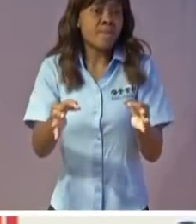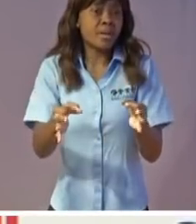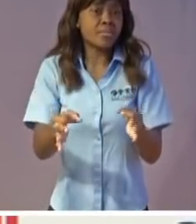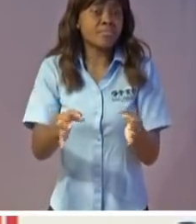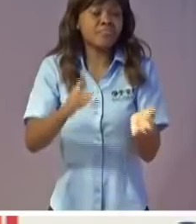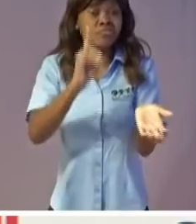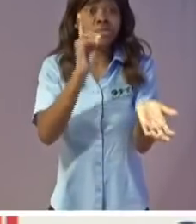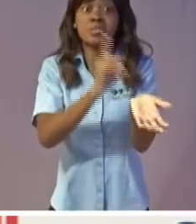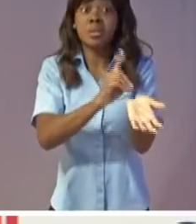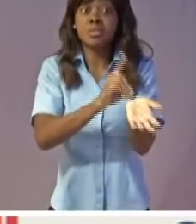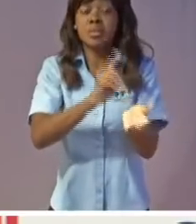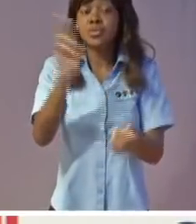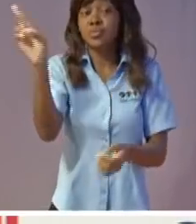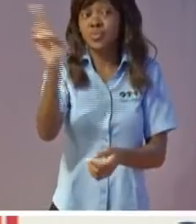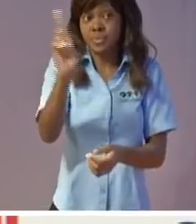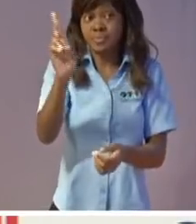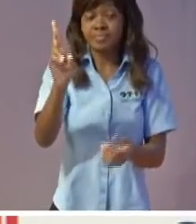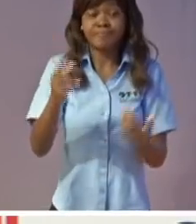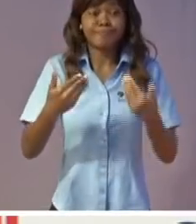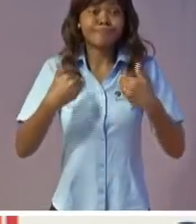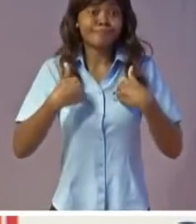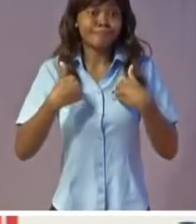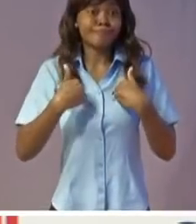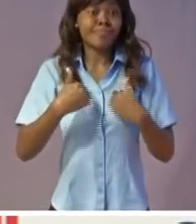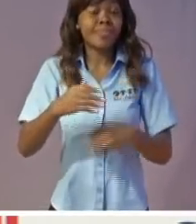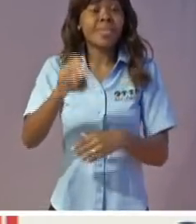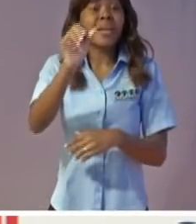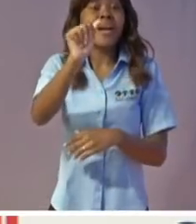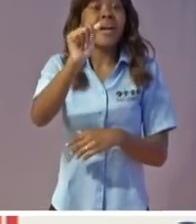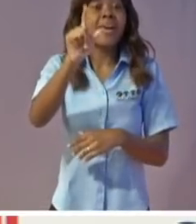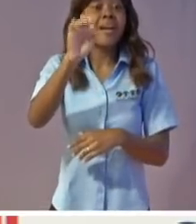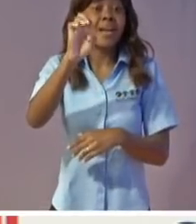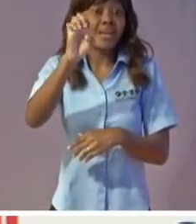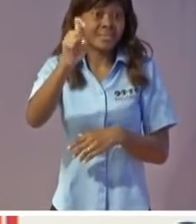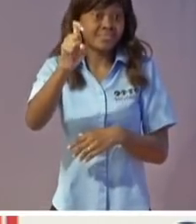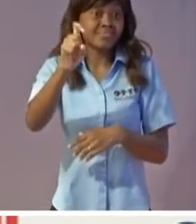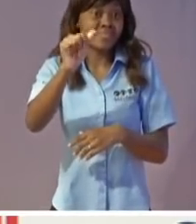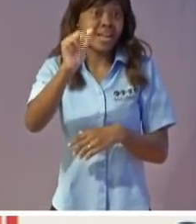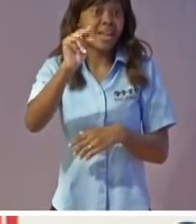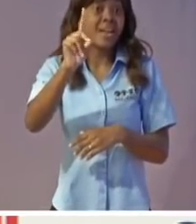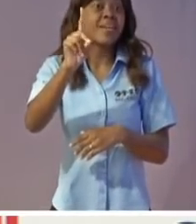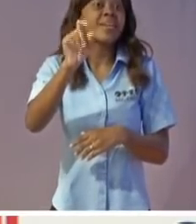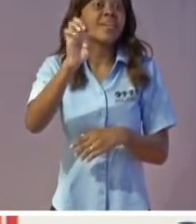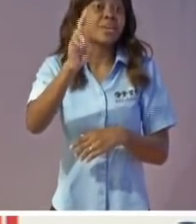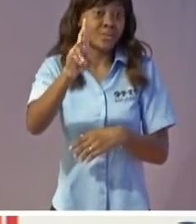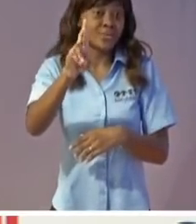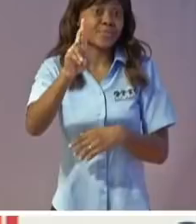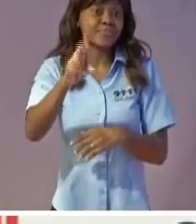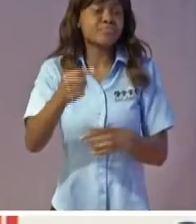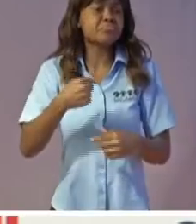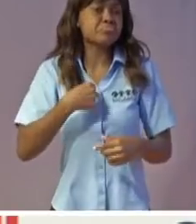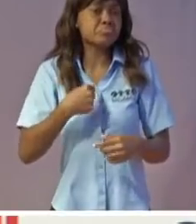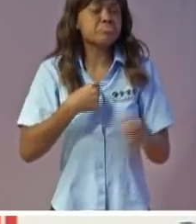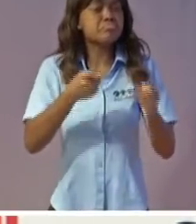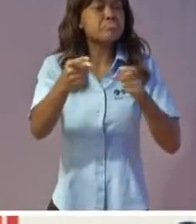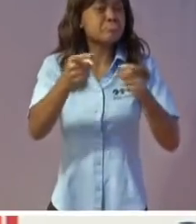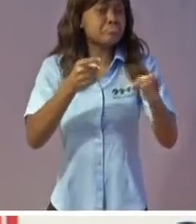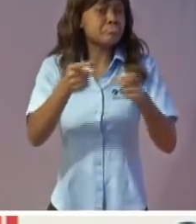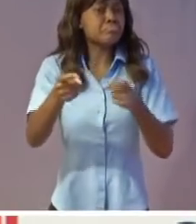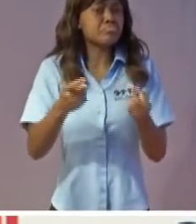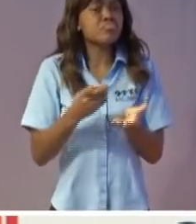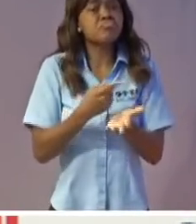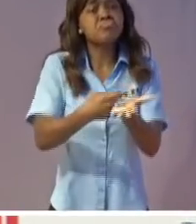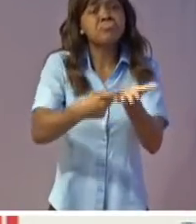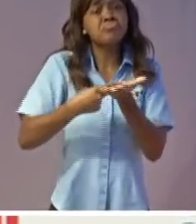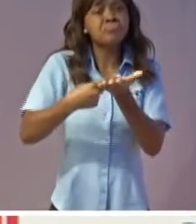in the Ministry of Health, and I will moderate this morning's conference. We begin with Dr. Abdul-Richards, who will provide